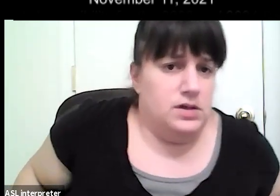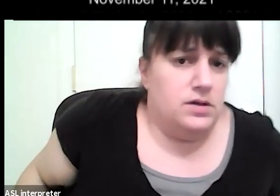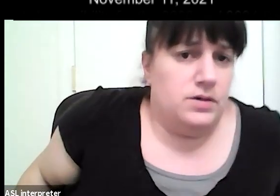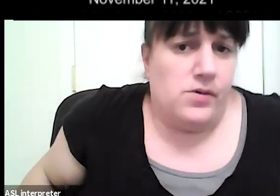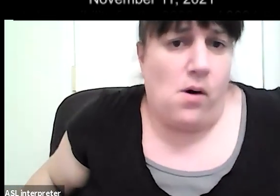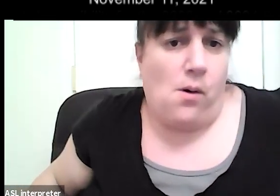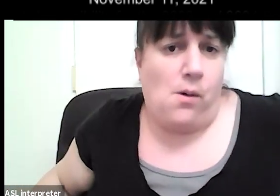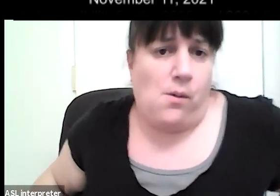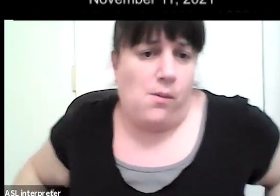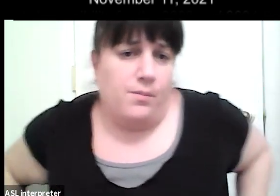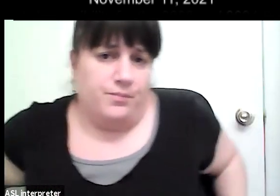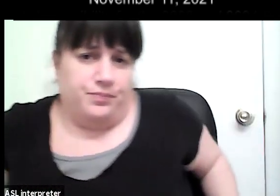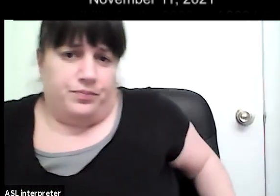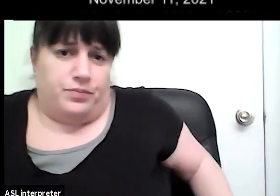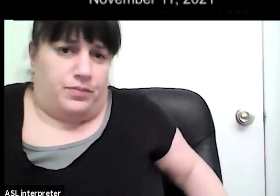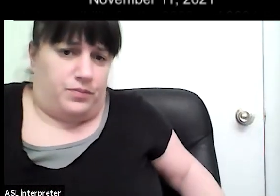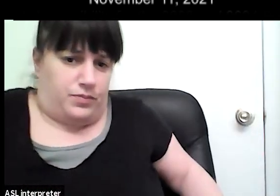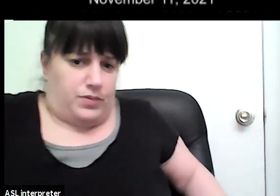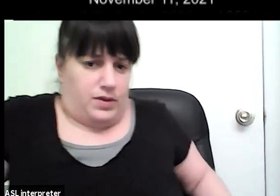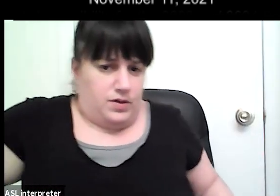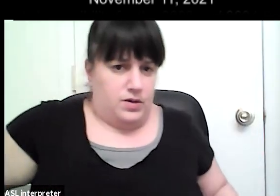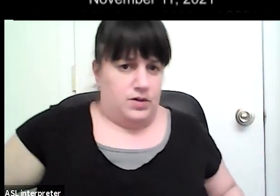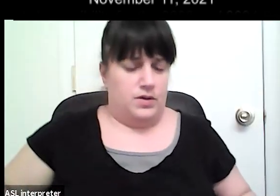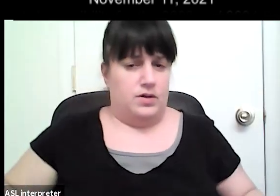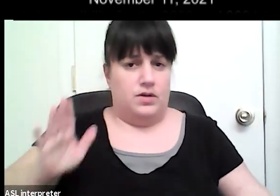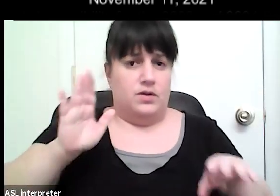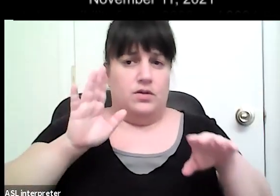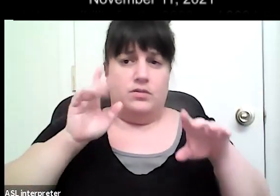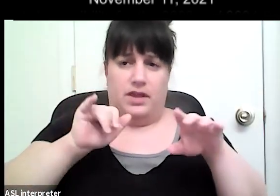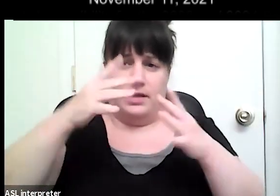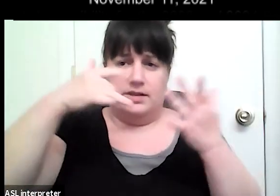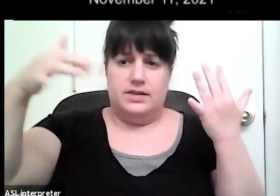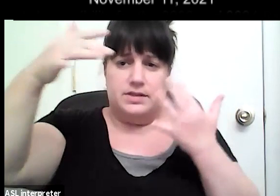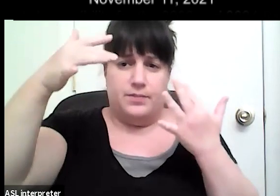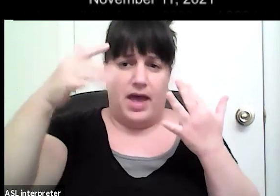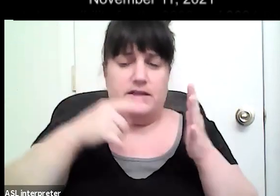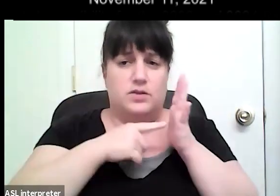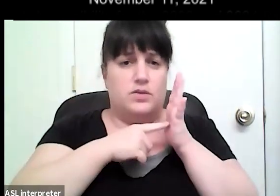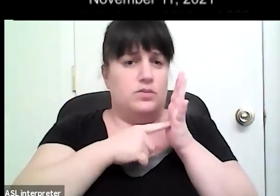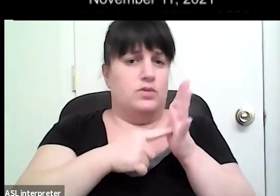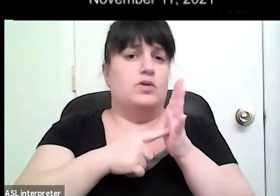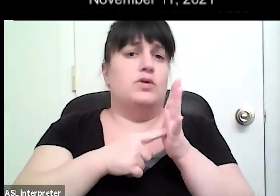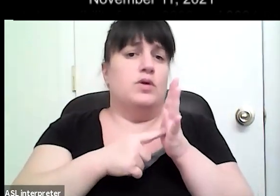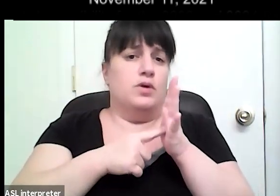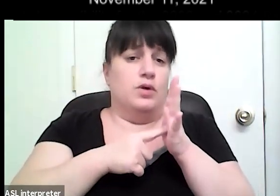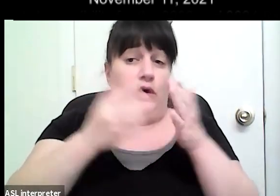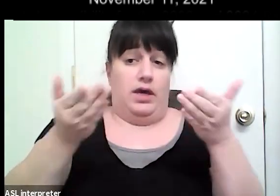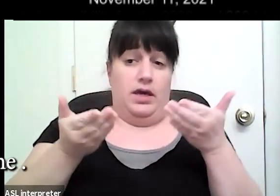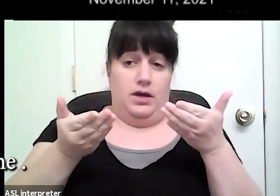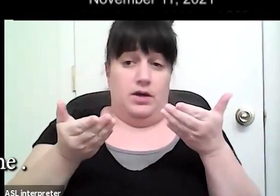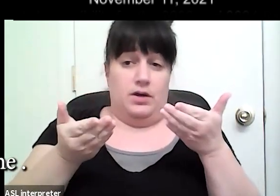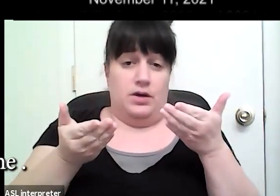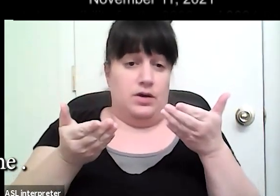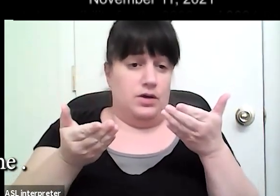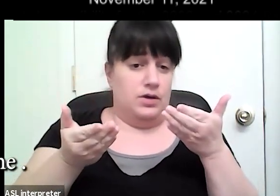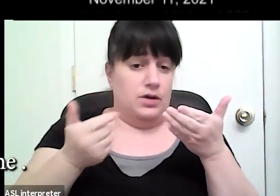So we're going to immediately just jump off and go into space. And I will show you the introduction of the app I